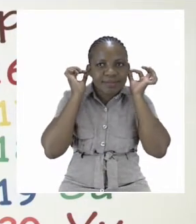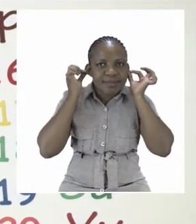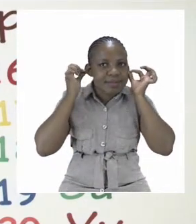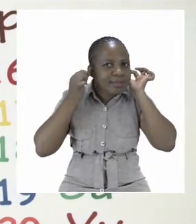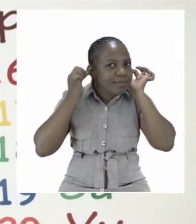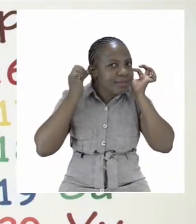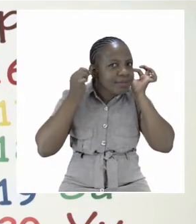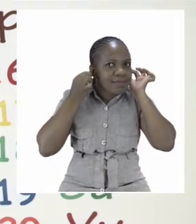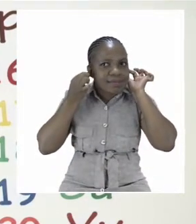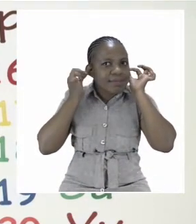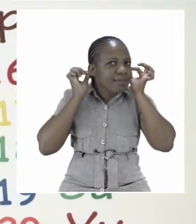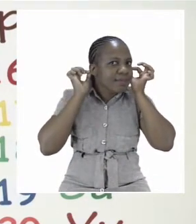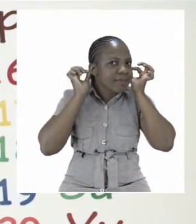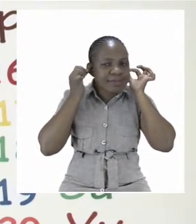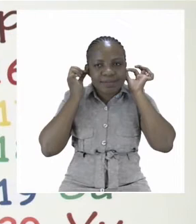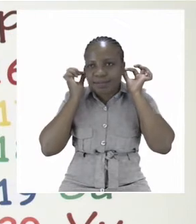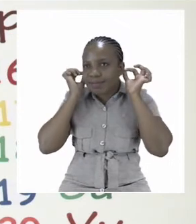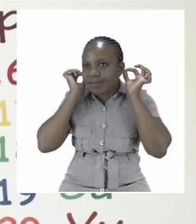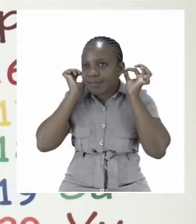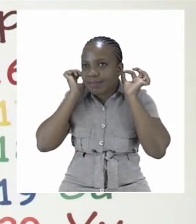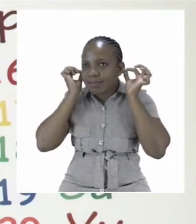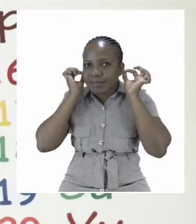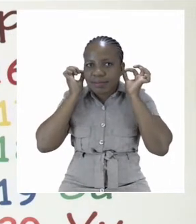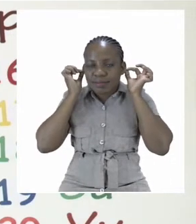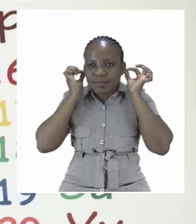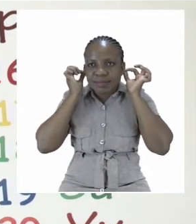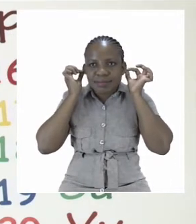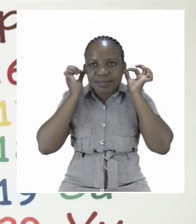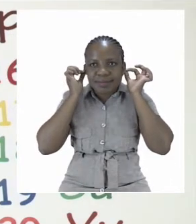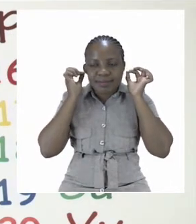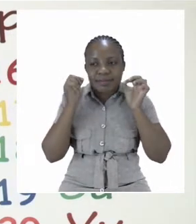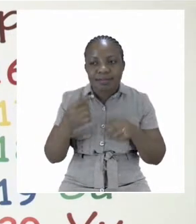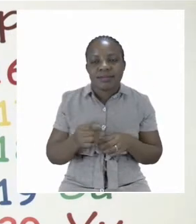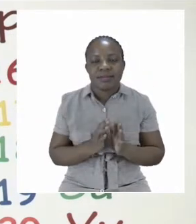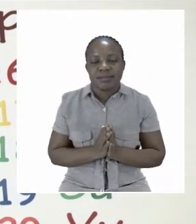ear. Everybody, point to the ear.